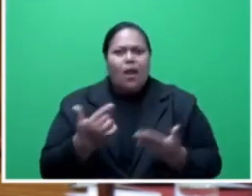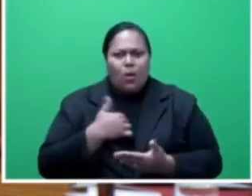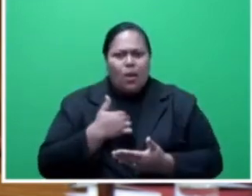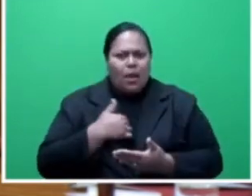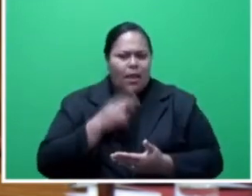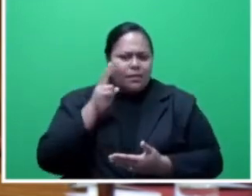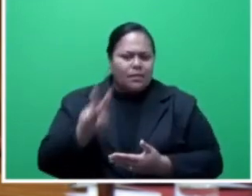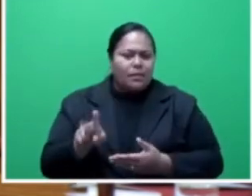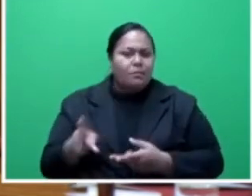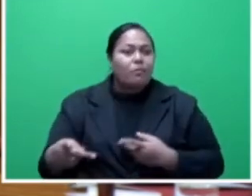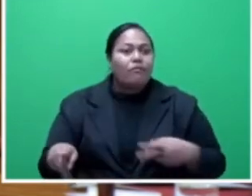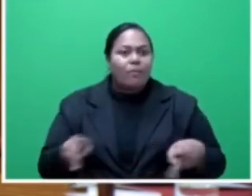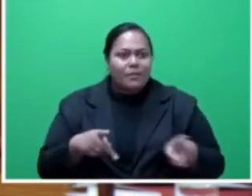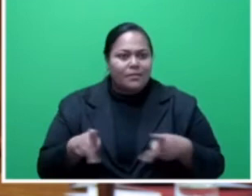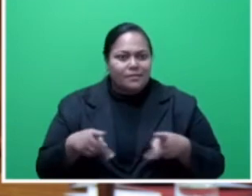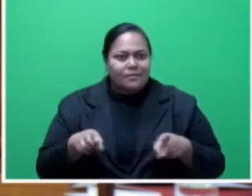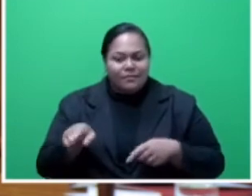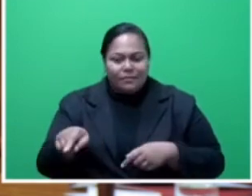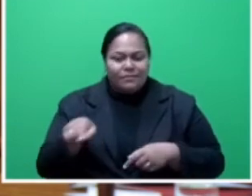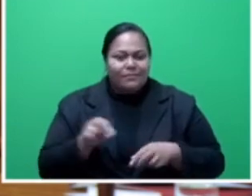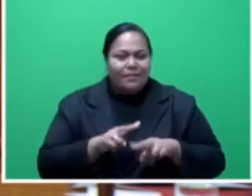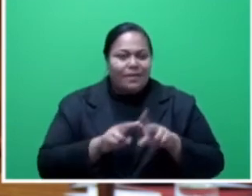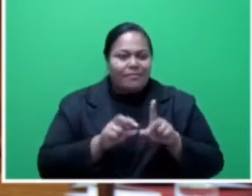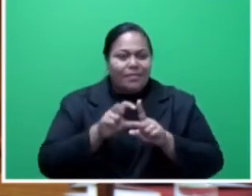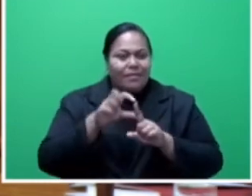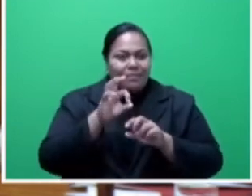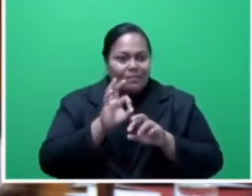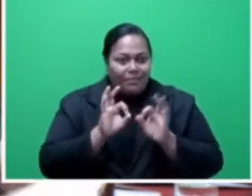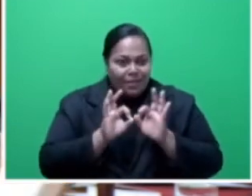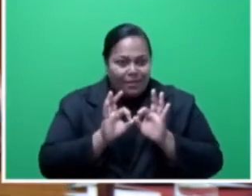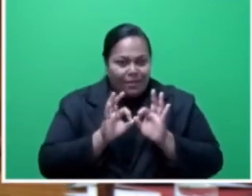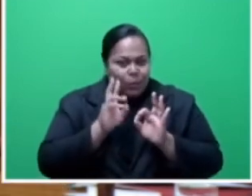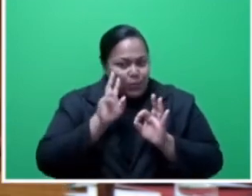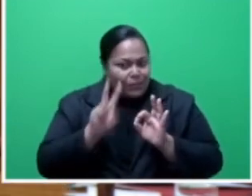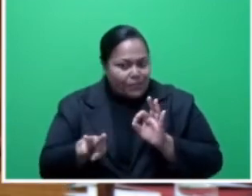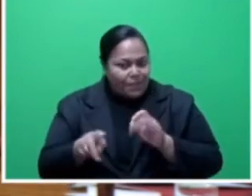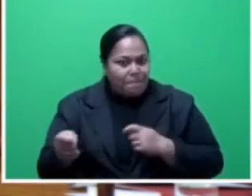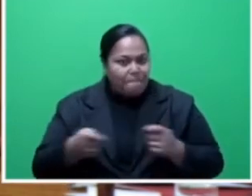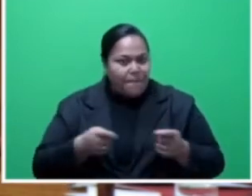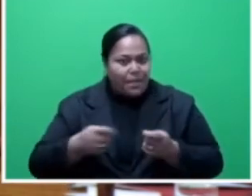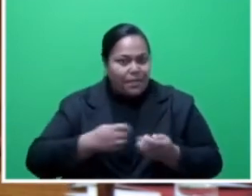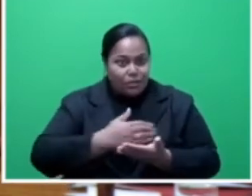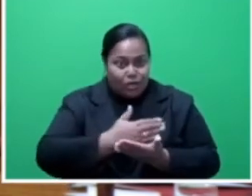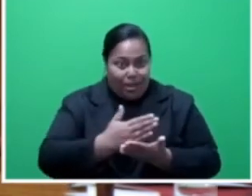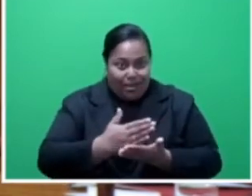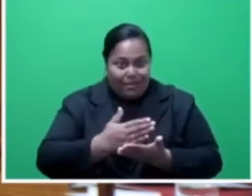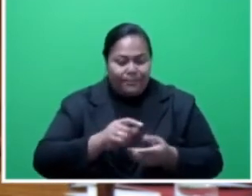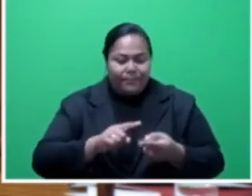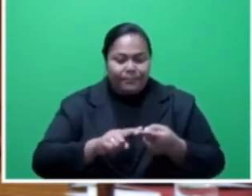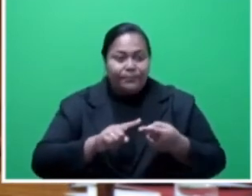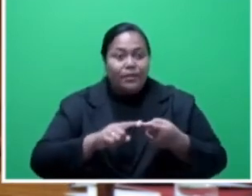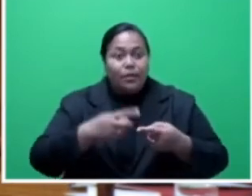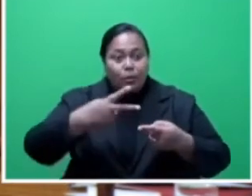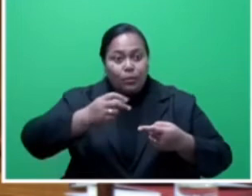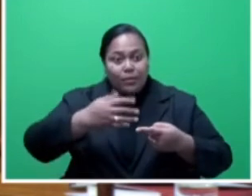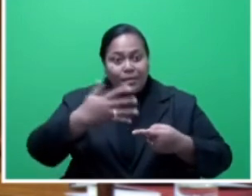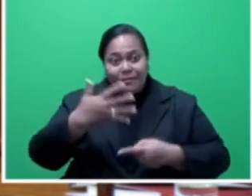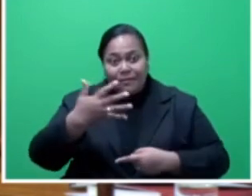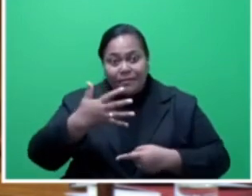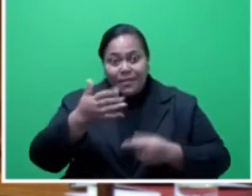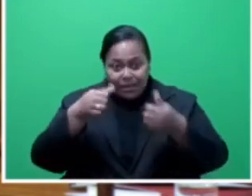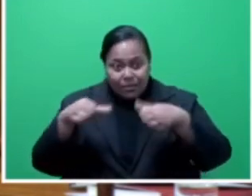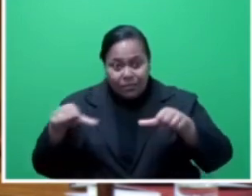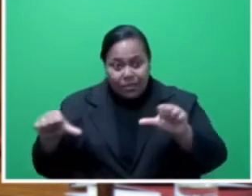Let us look at the market share. Agriculture. In 2015,